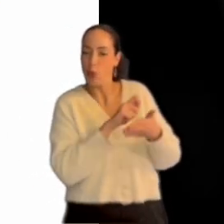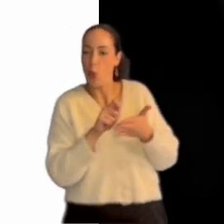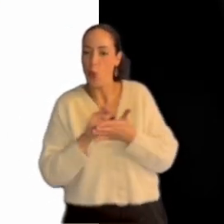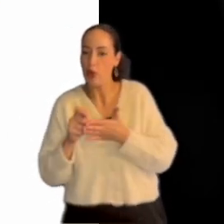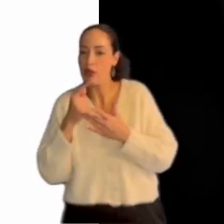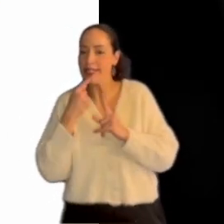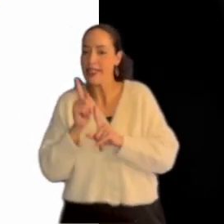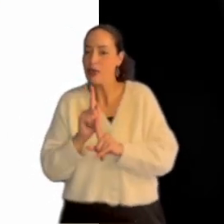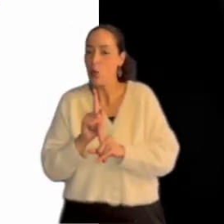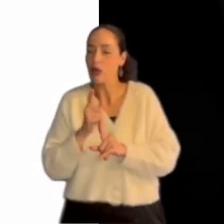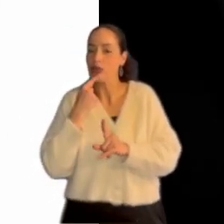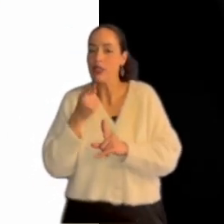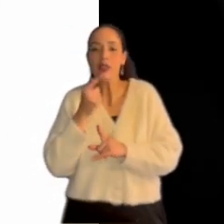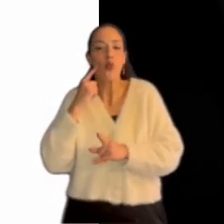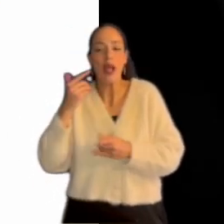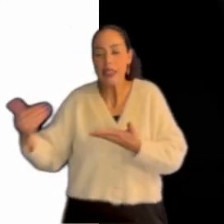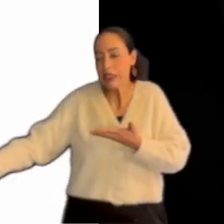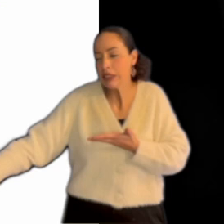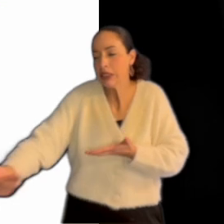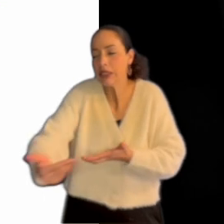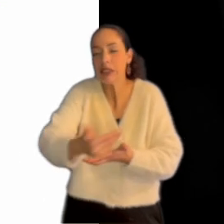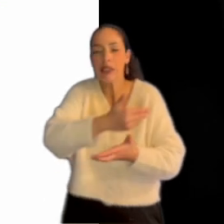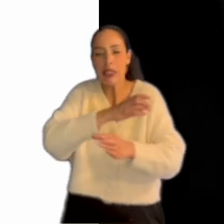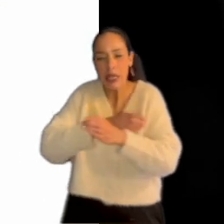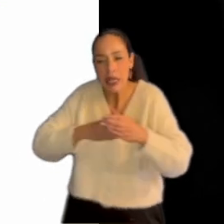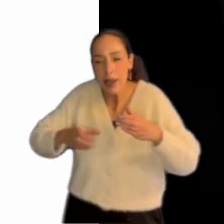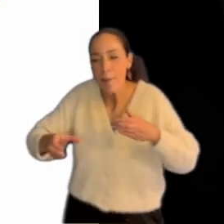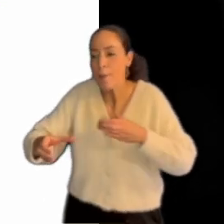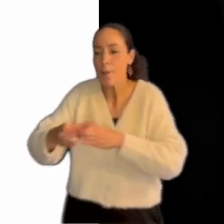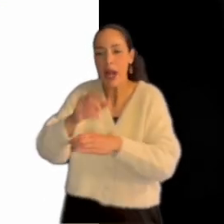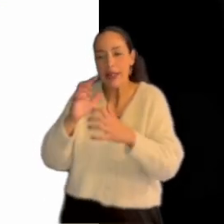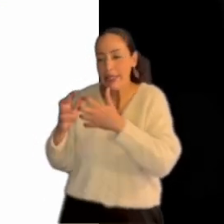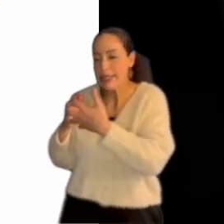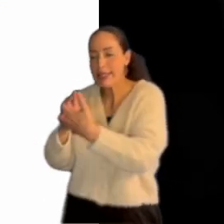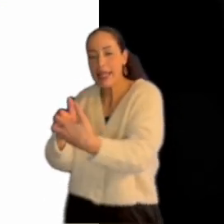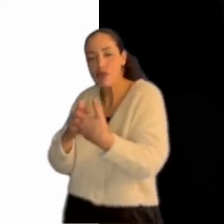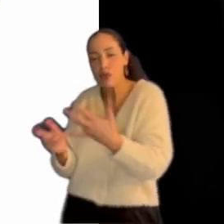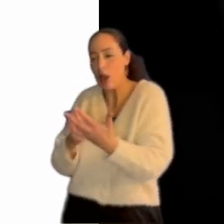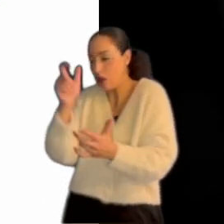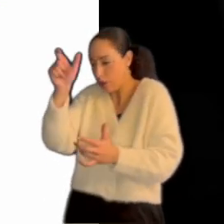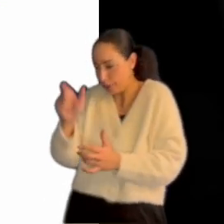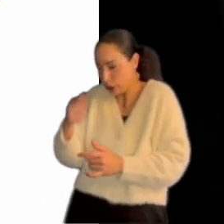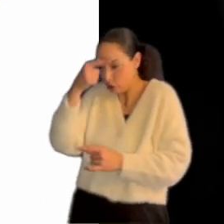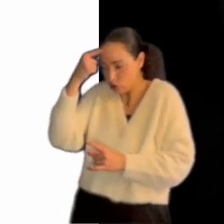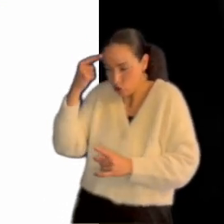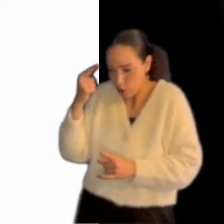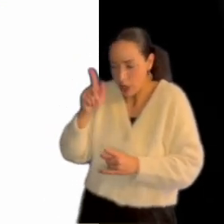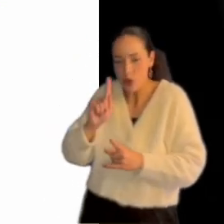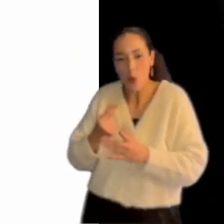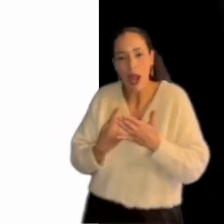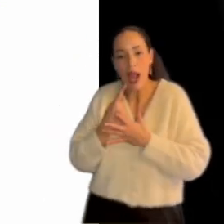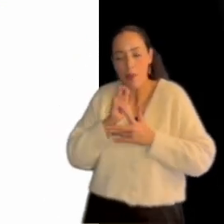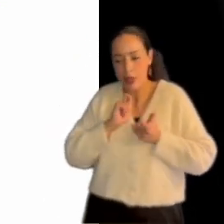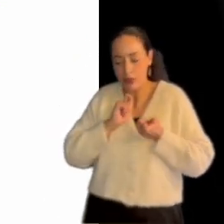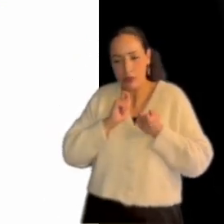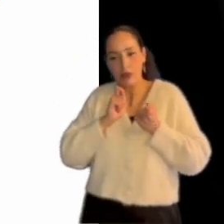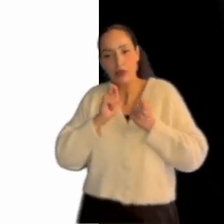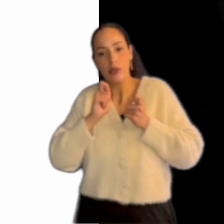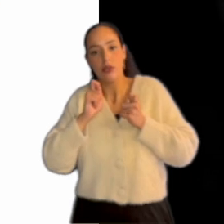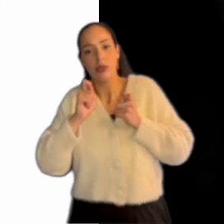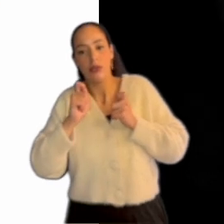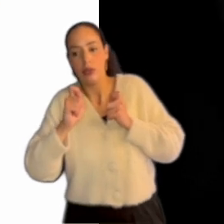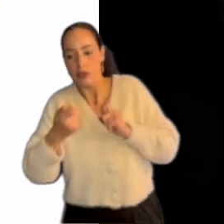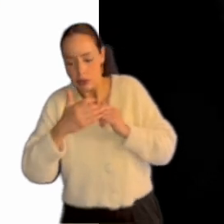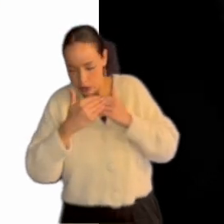another person's trauma, leading to long-term changes to how someone experiences themselves, others, and the world. As